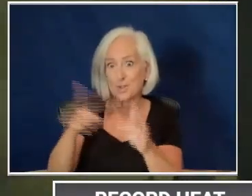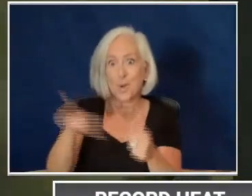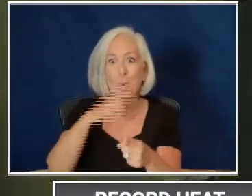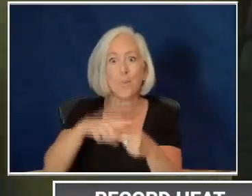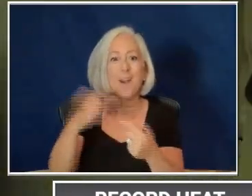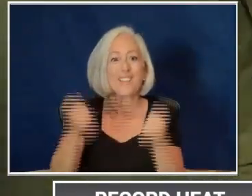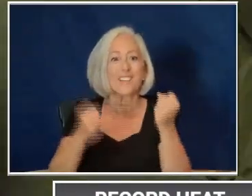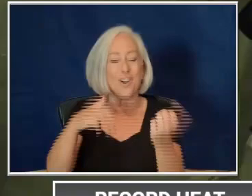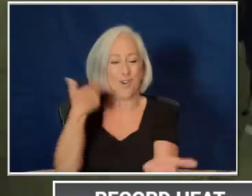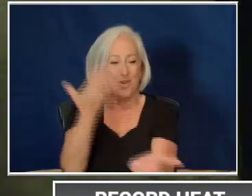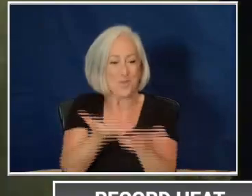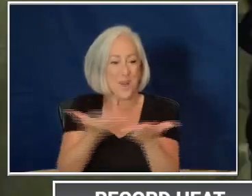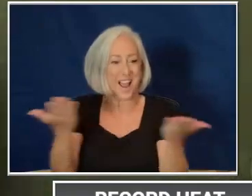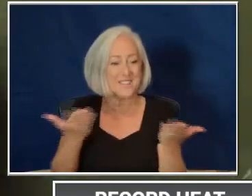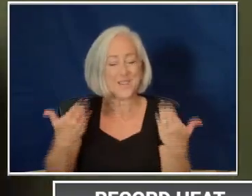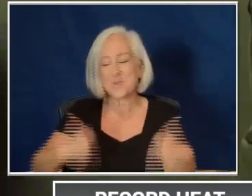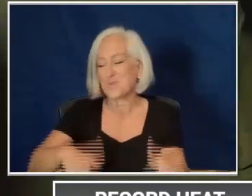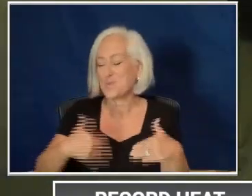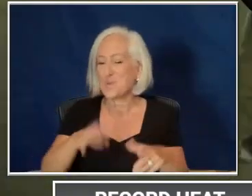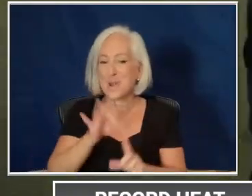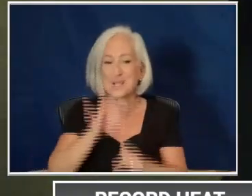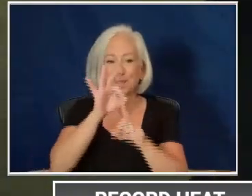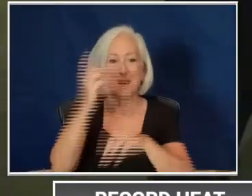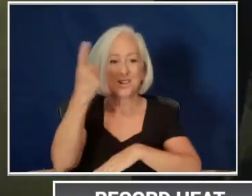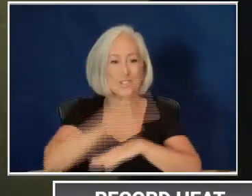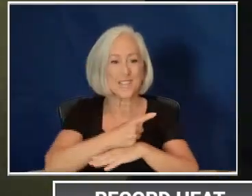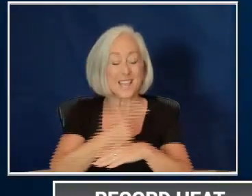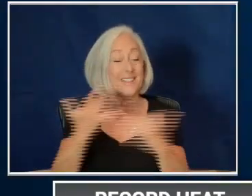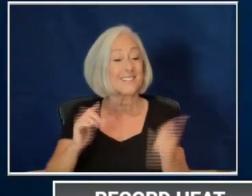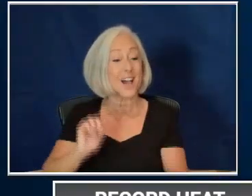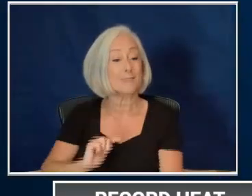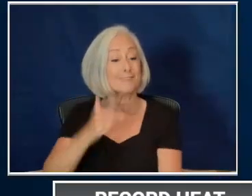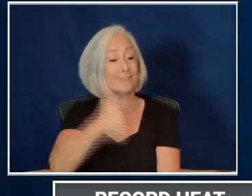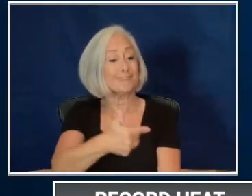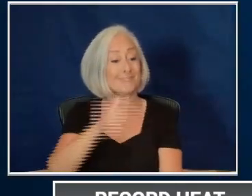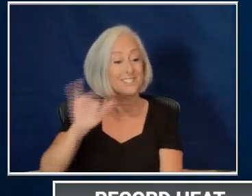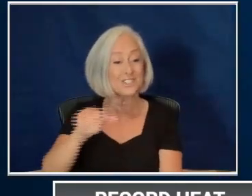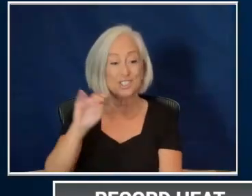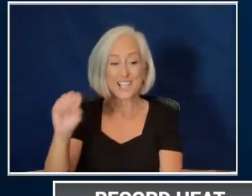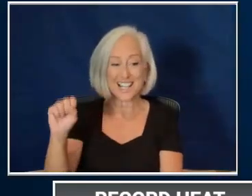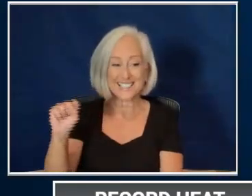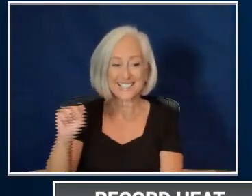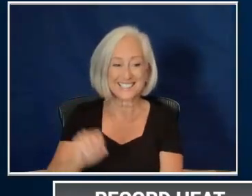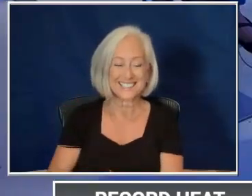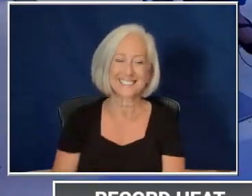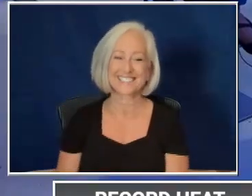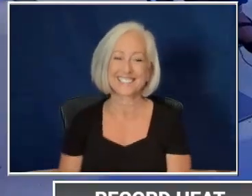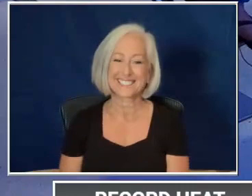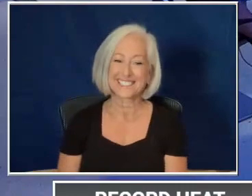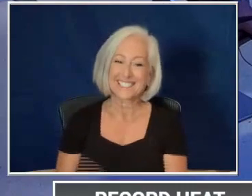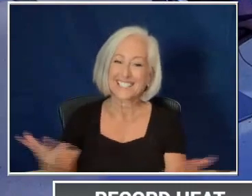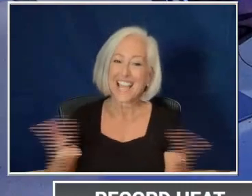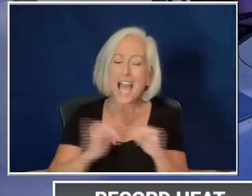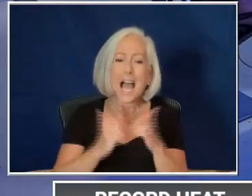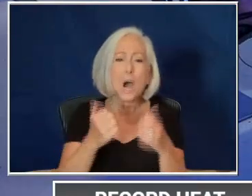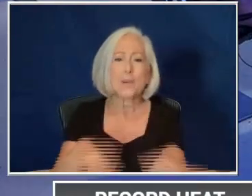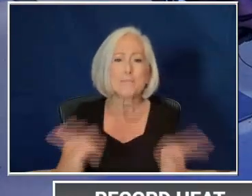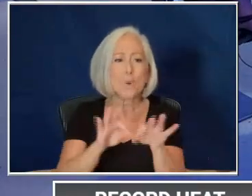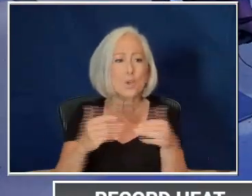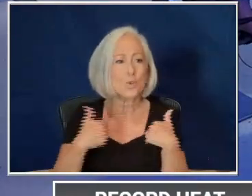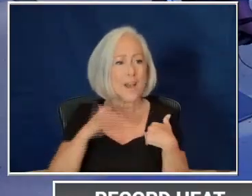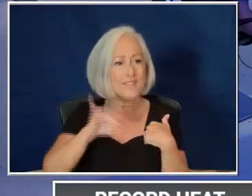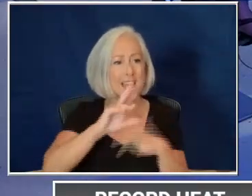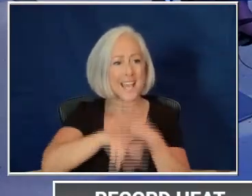that to you guys in a moment. Jess, I'm going to toss it back to you in the studio. Julie, how important is it to have a donation like that? Is it?